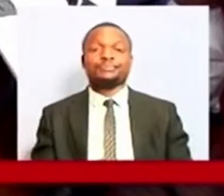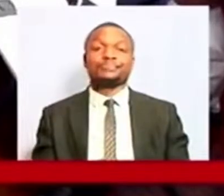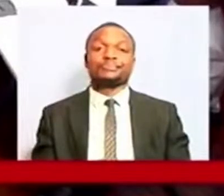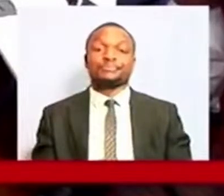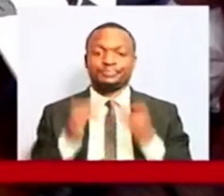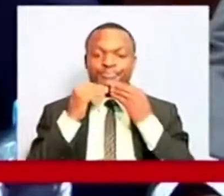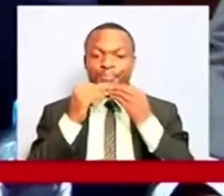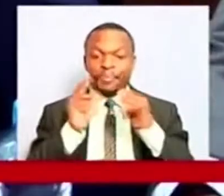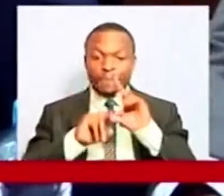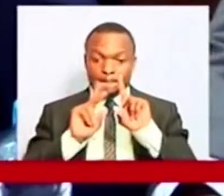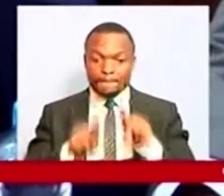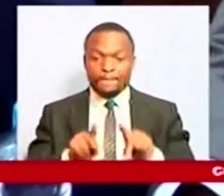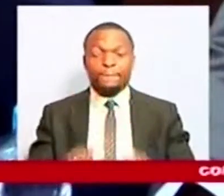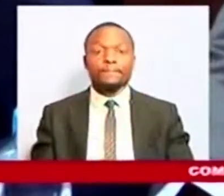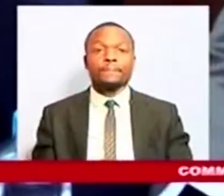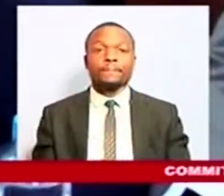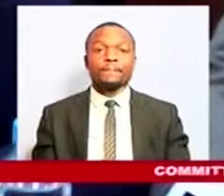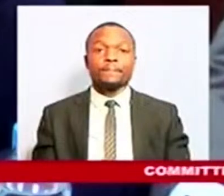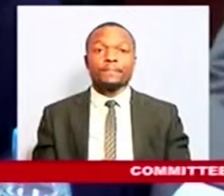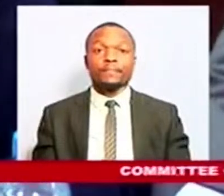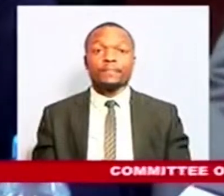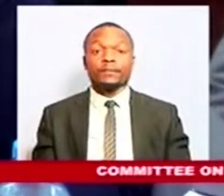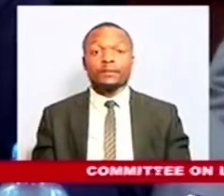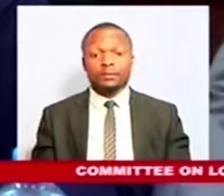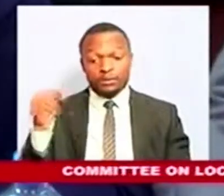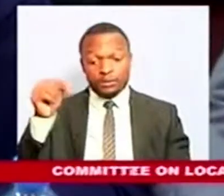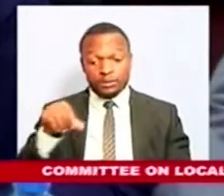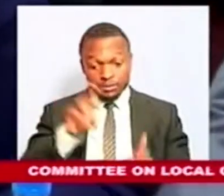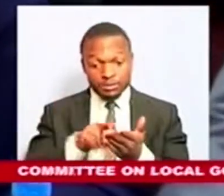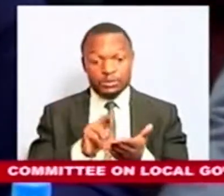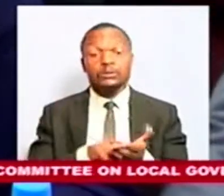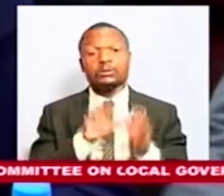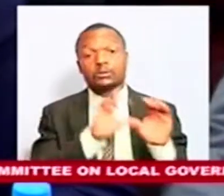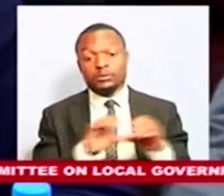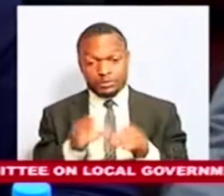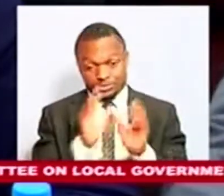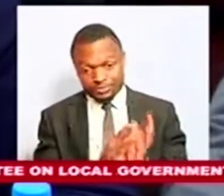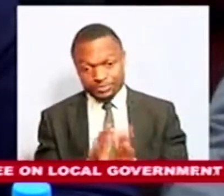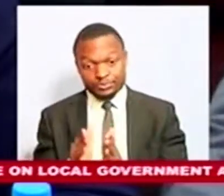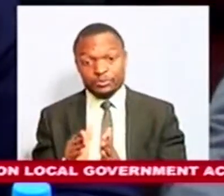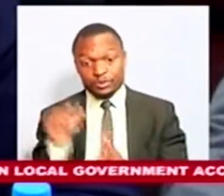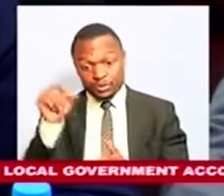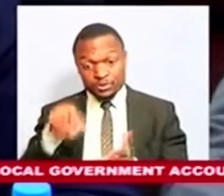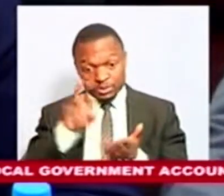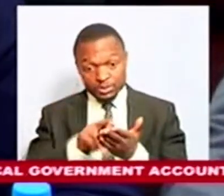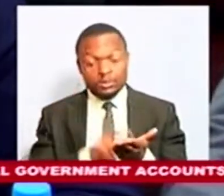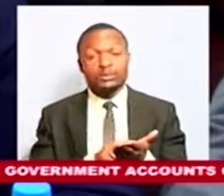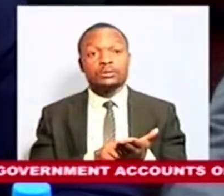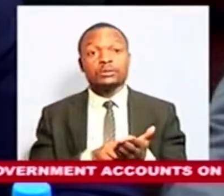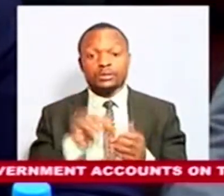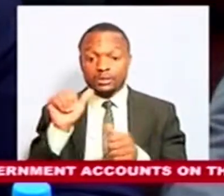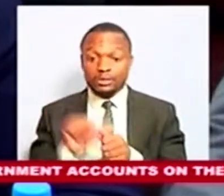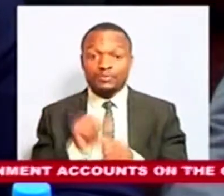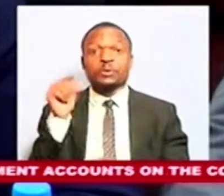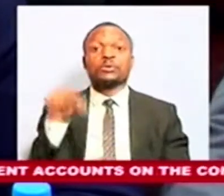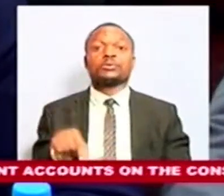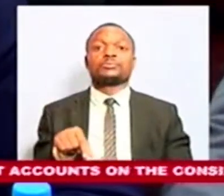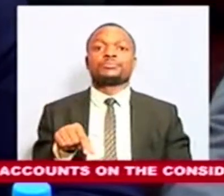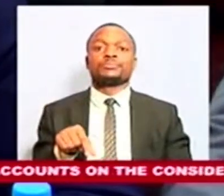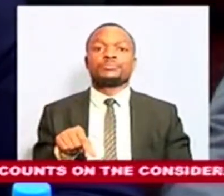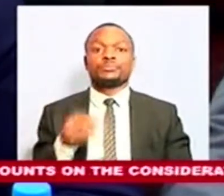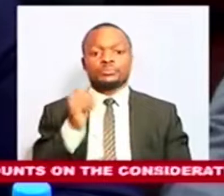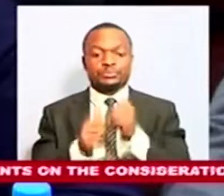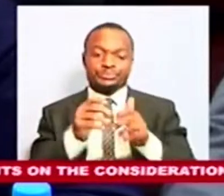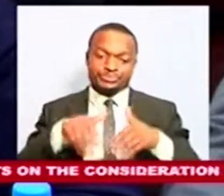Thank you, Chair. On the quarterly report, we do prepare quarterly reports every quarter, which